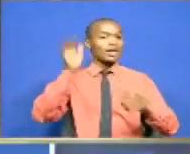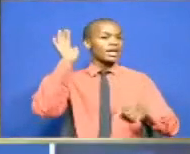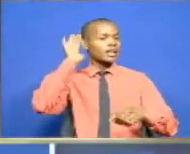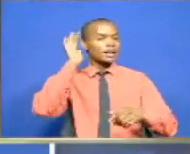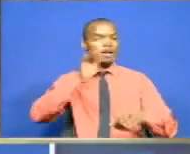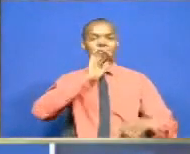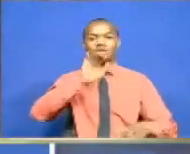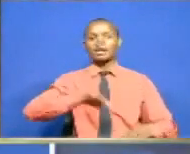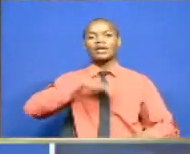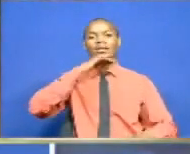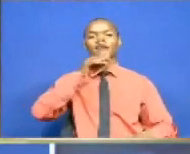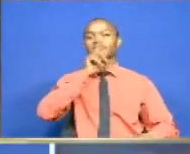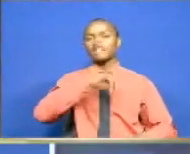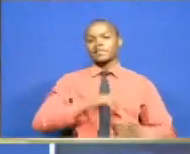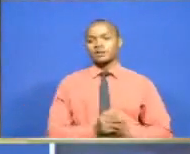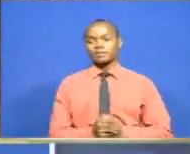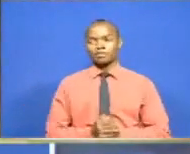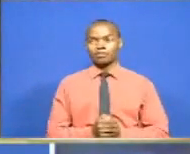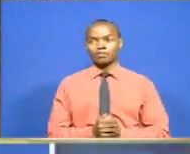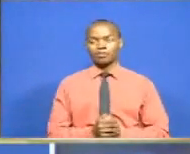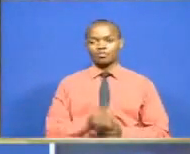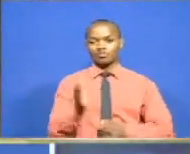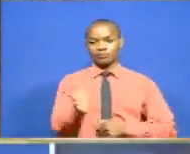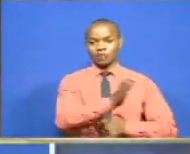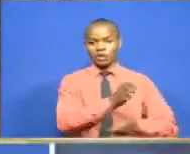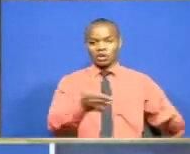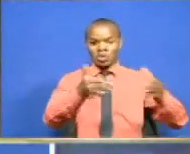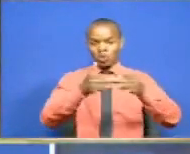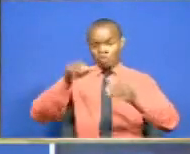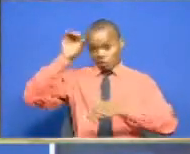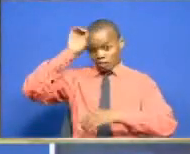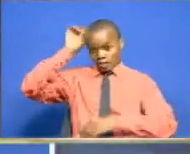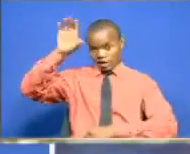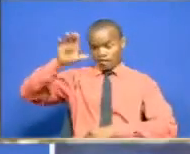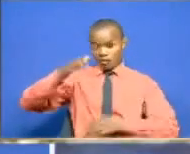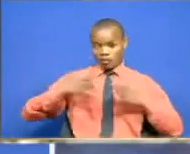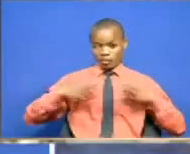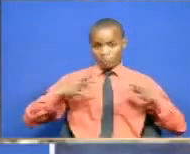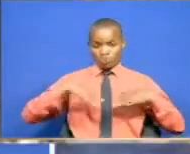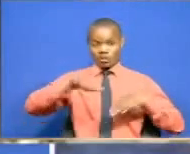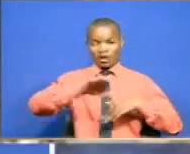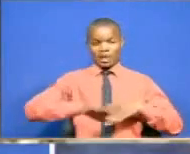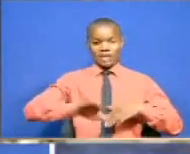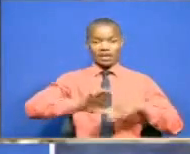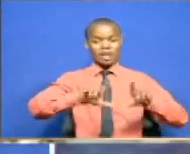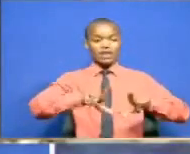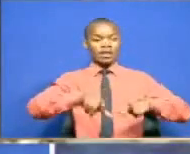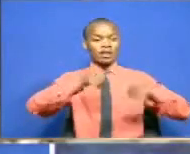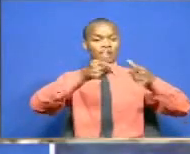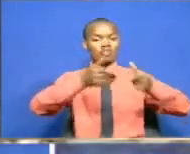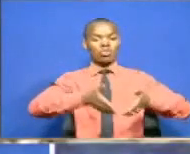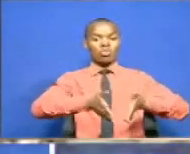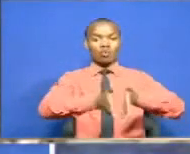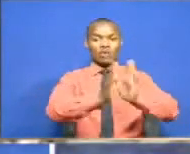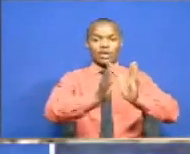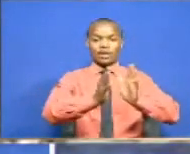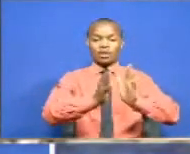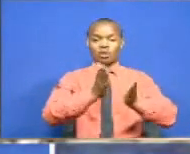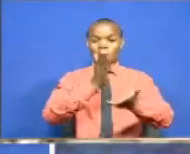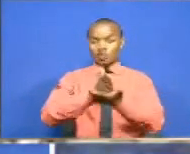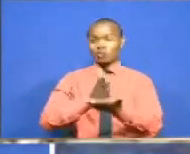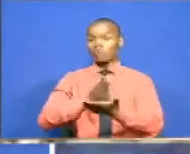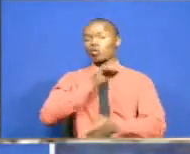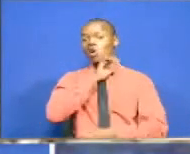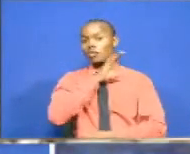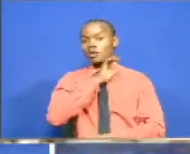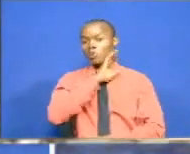ametuaje. Elsewhere, a section of Kiambu residents living along the Ruaraka Limuru Road have accused the government of allegedly attempting to deprive them of